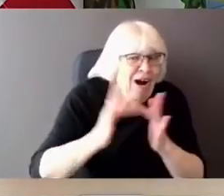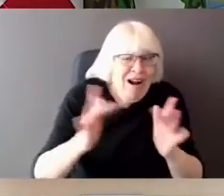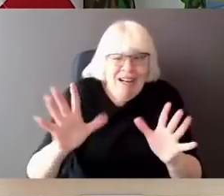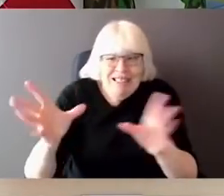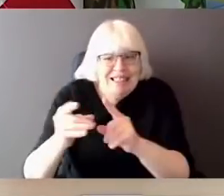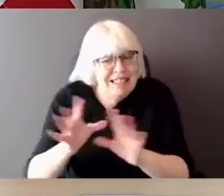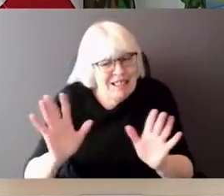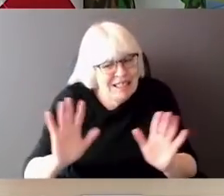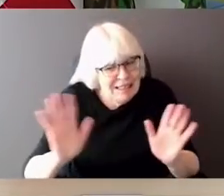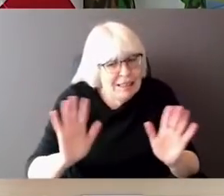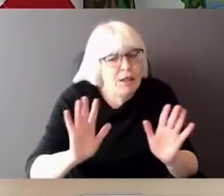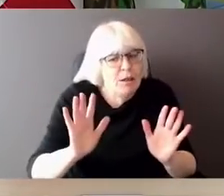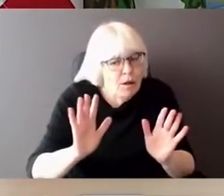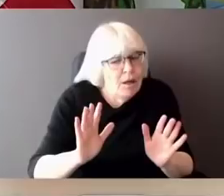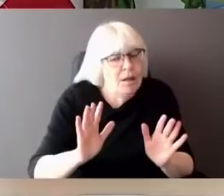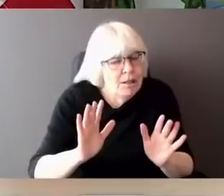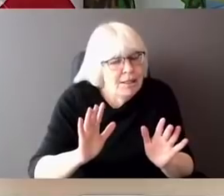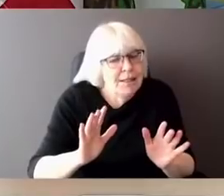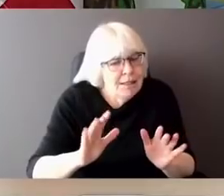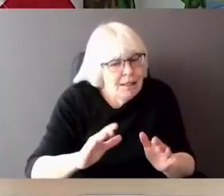happen before April.